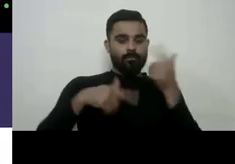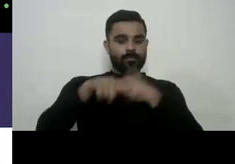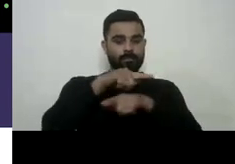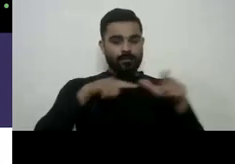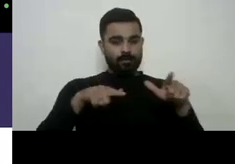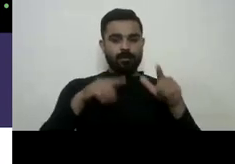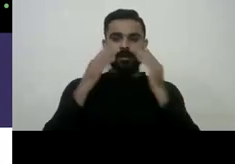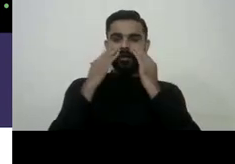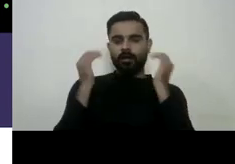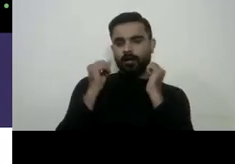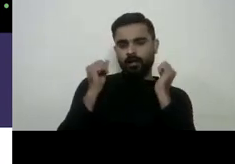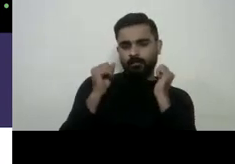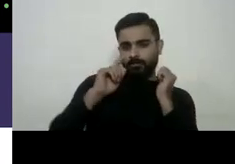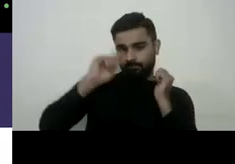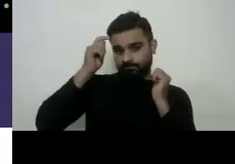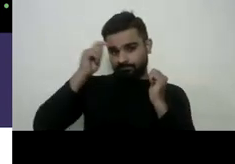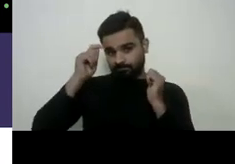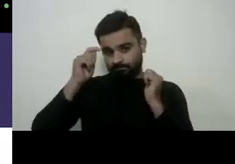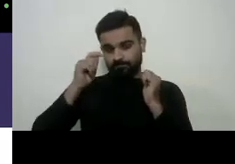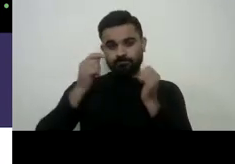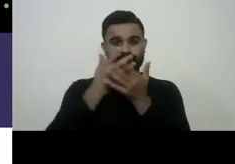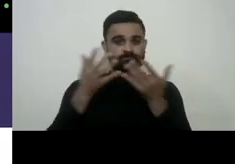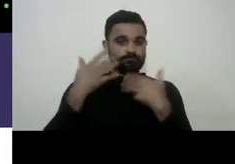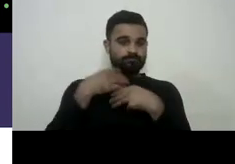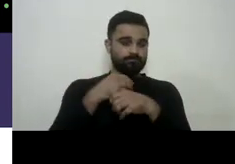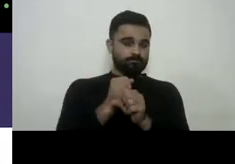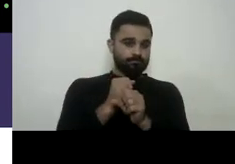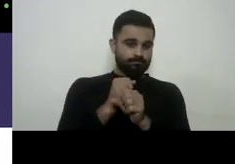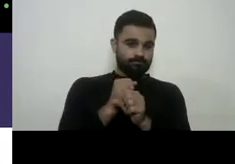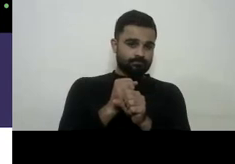they are comfortable, also in English, but the production is,